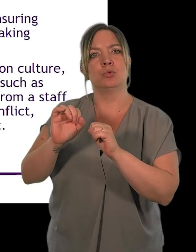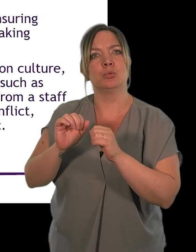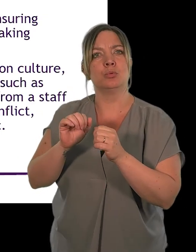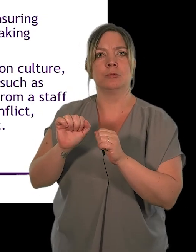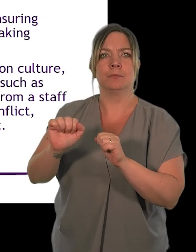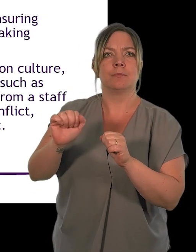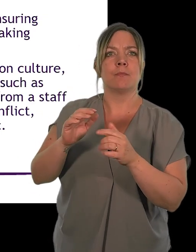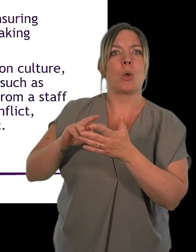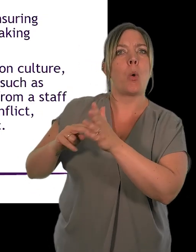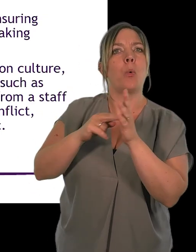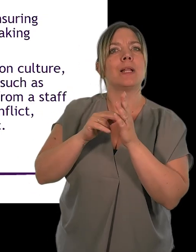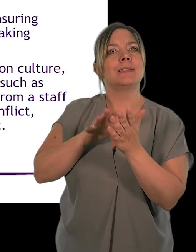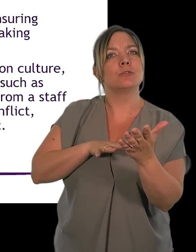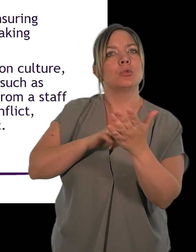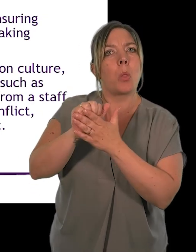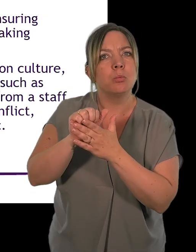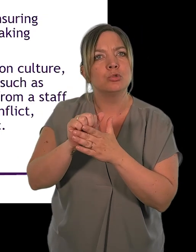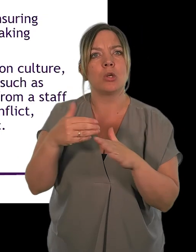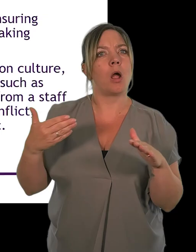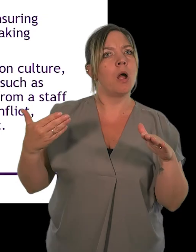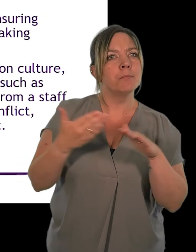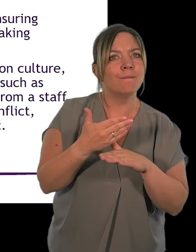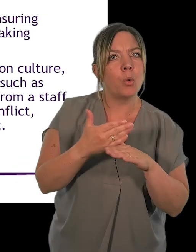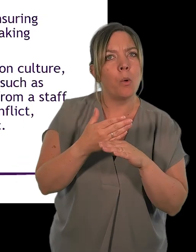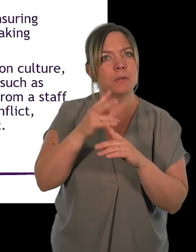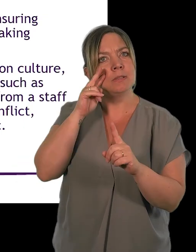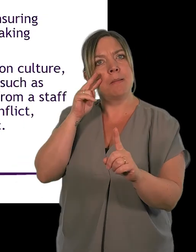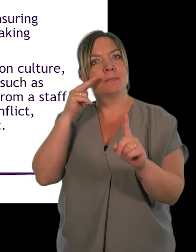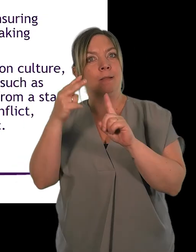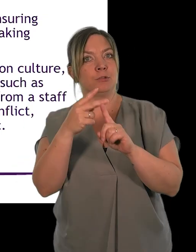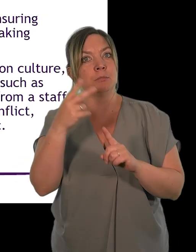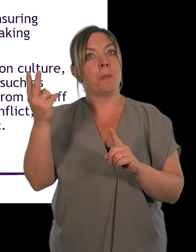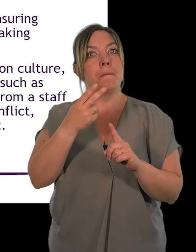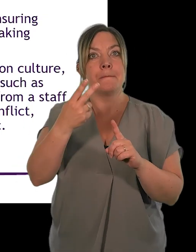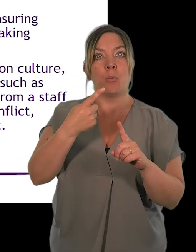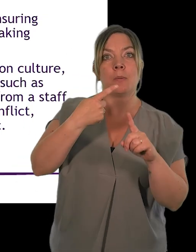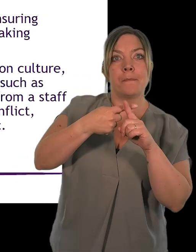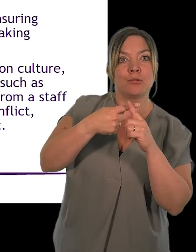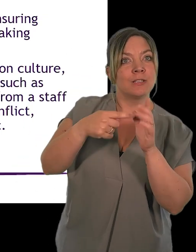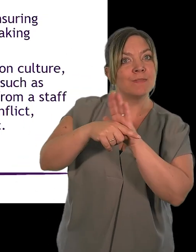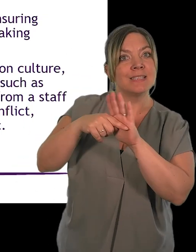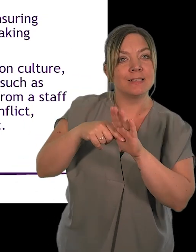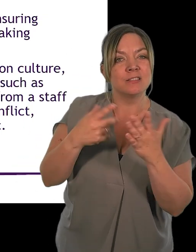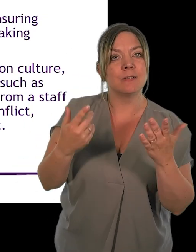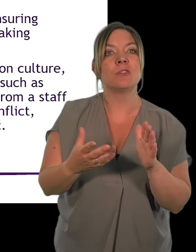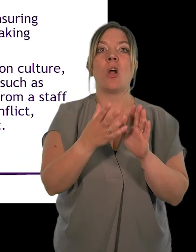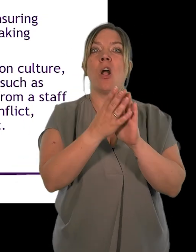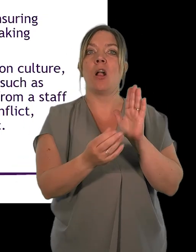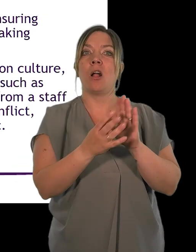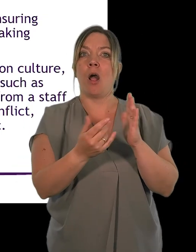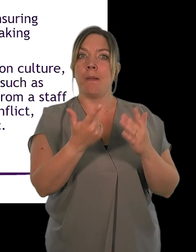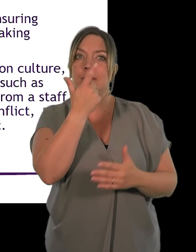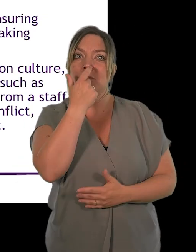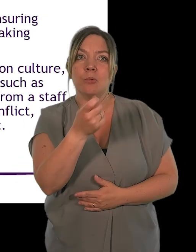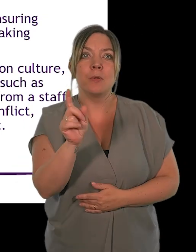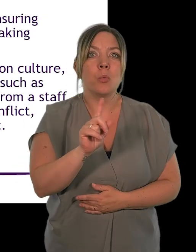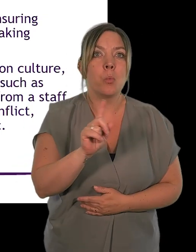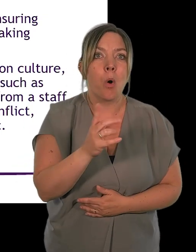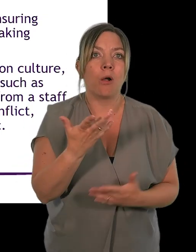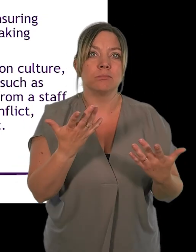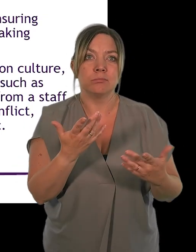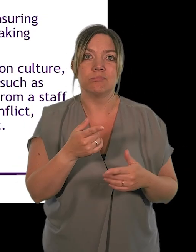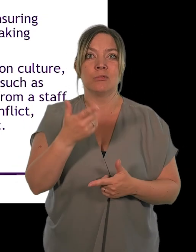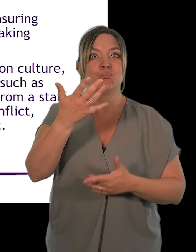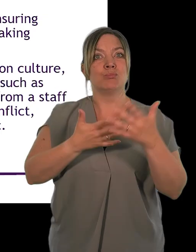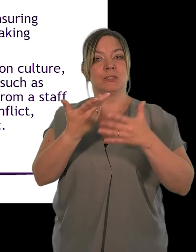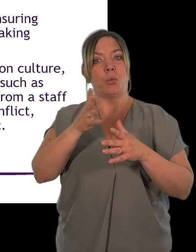staff survey, the impact of high staff turnover, the accuracy of